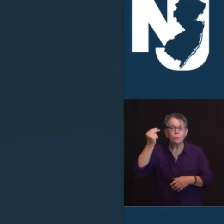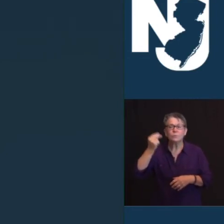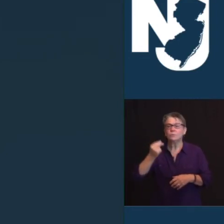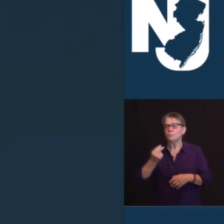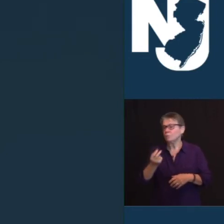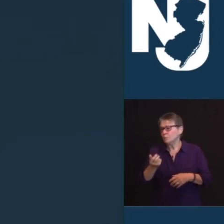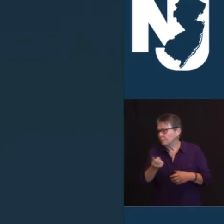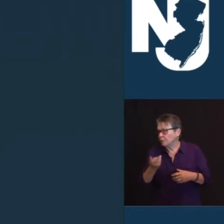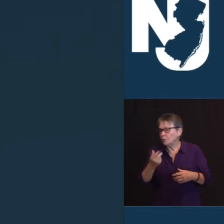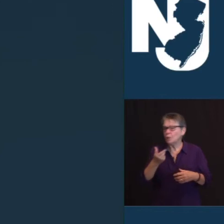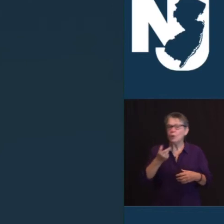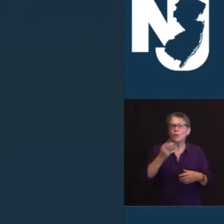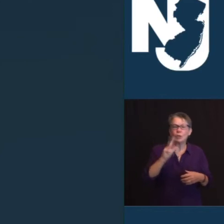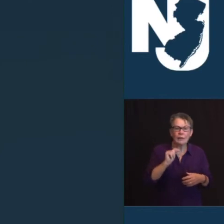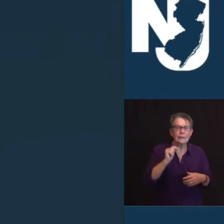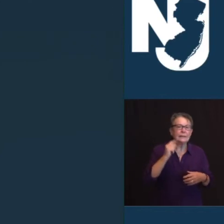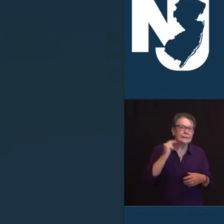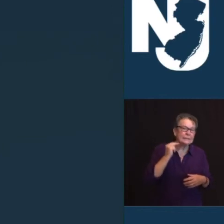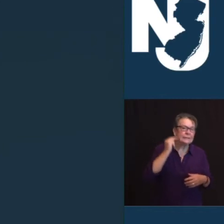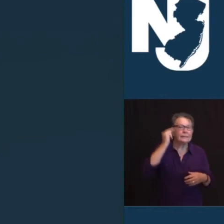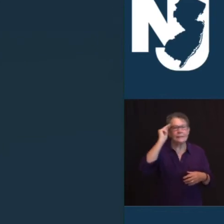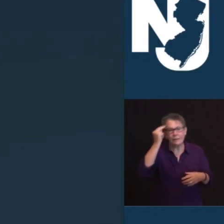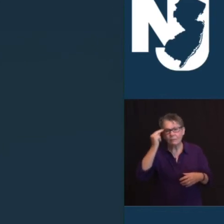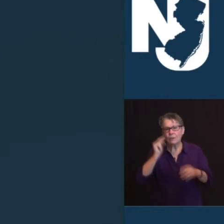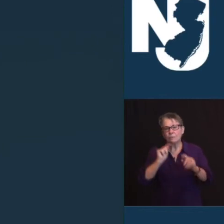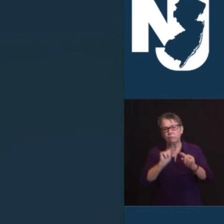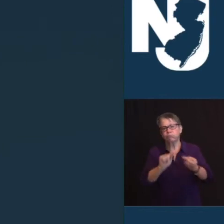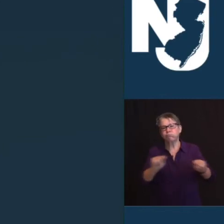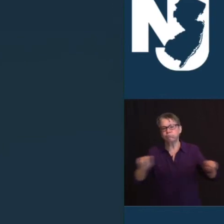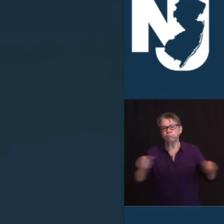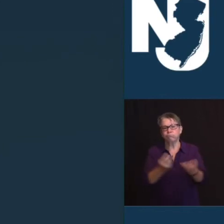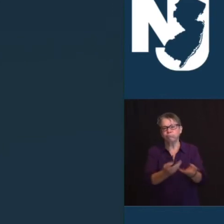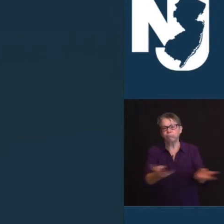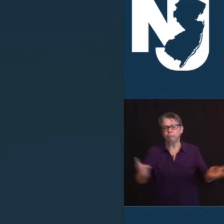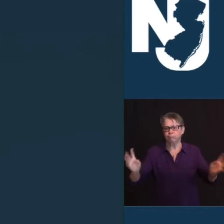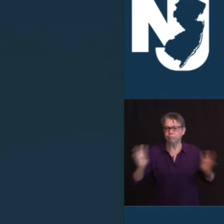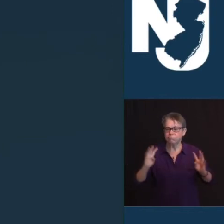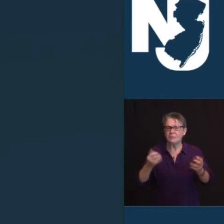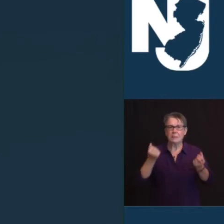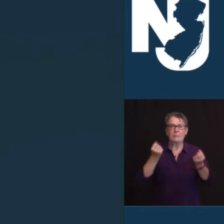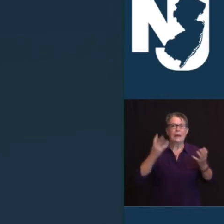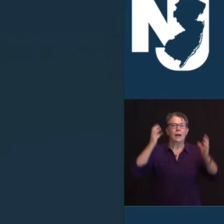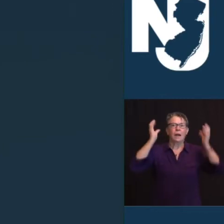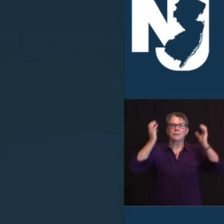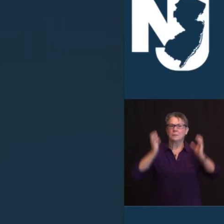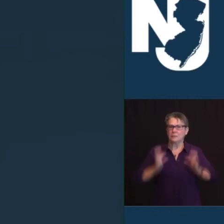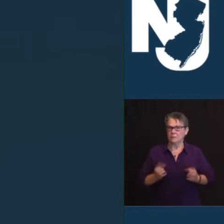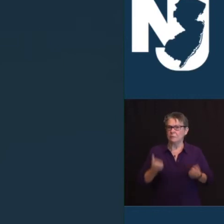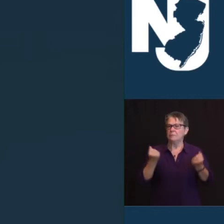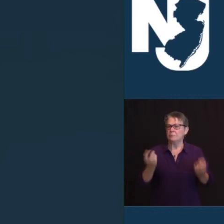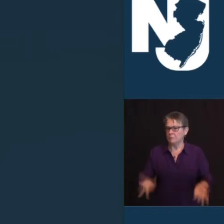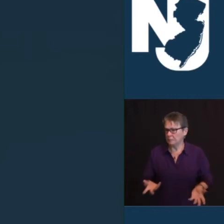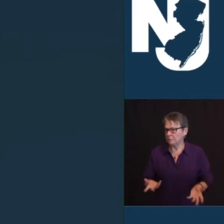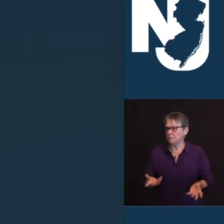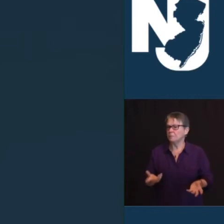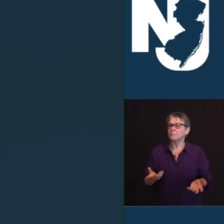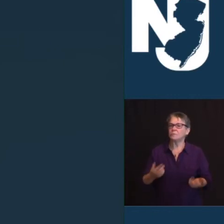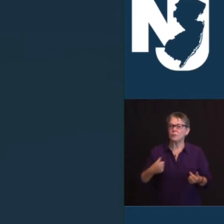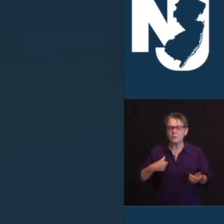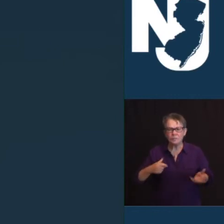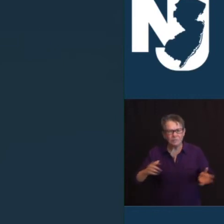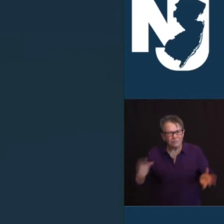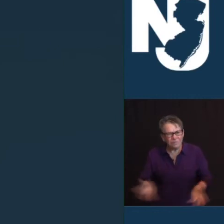and many cousins. Sister Ellen Margaret lived a life dedicated to the betterment of others. There's a lot we all can learn